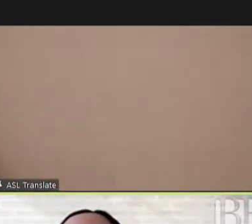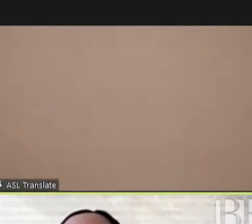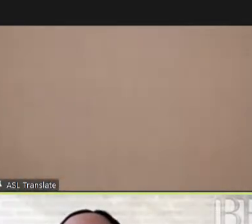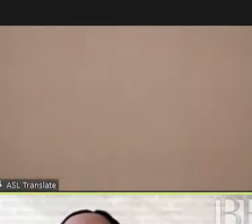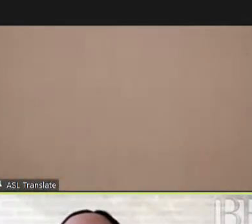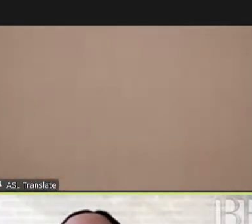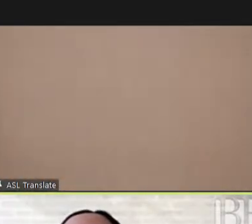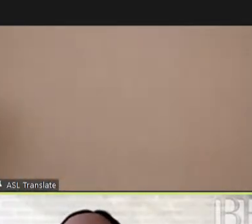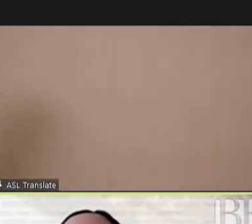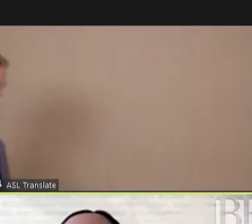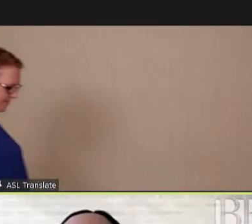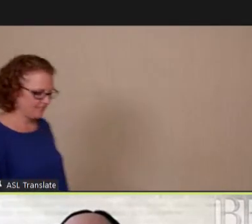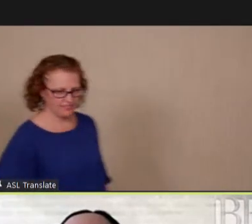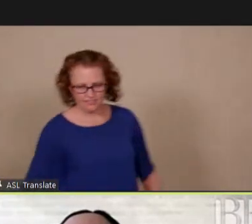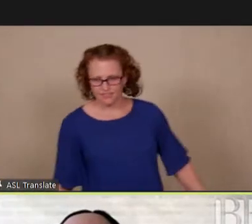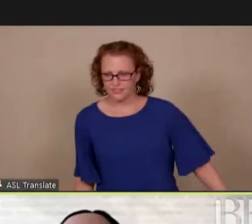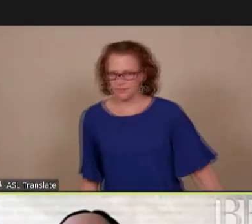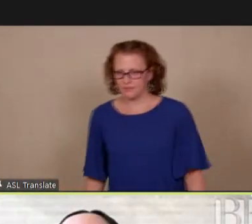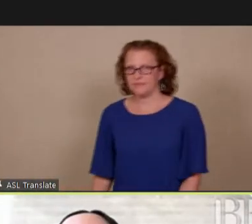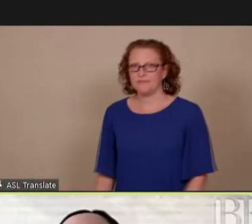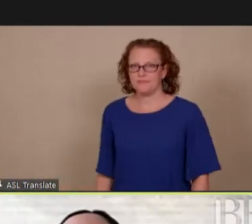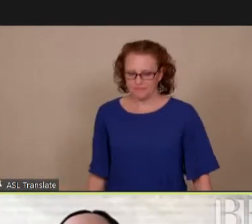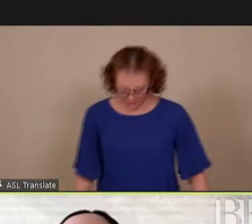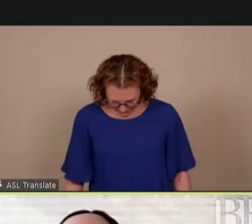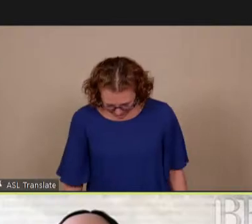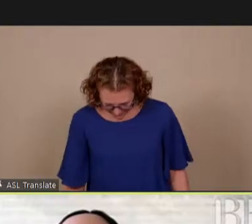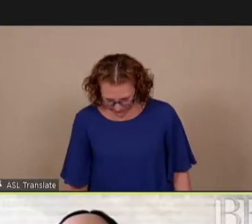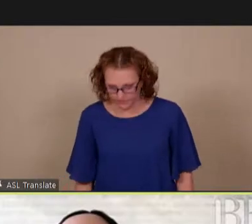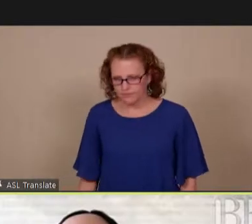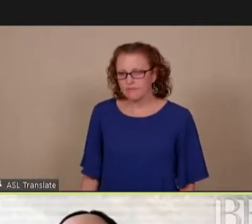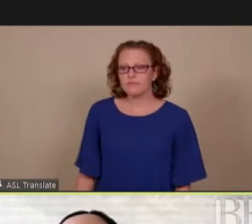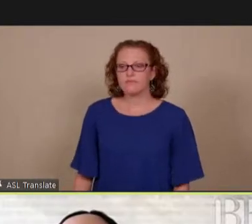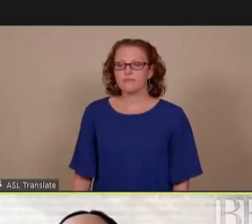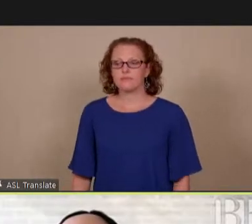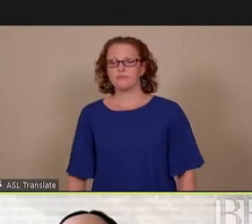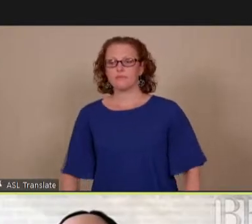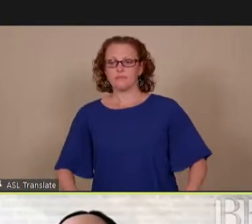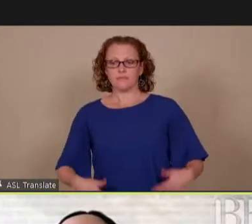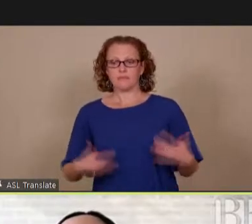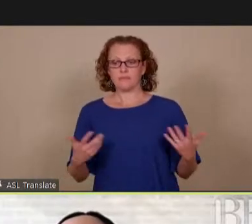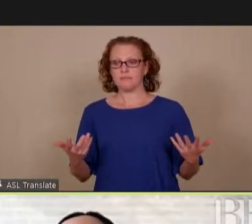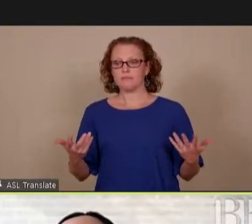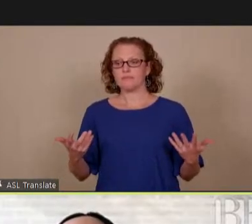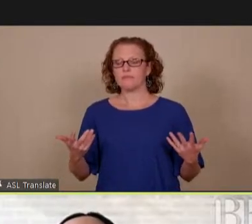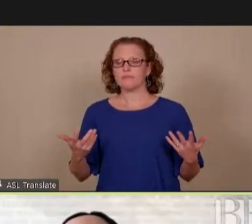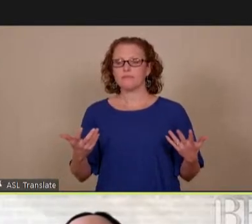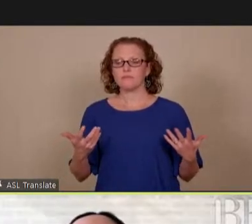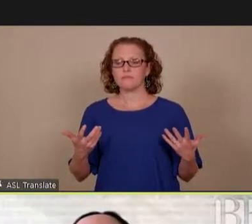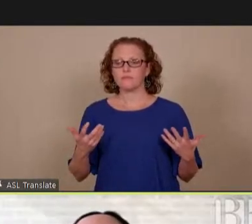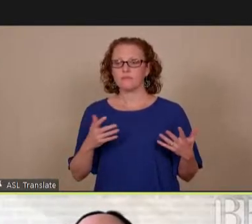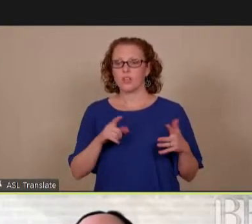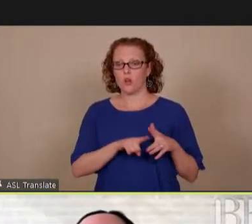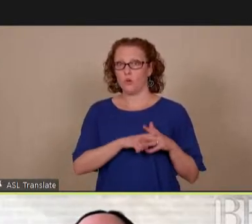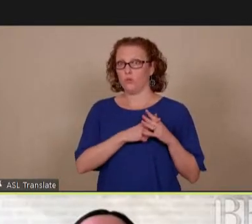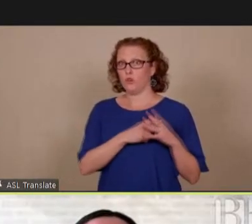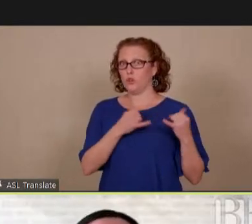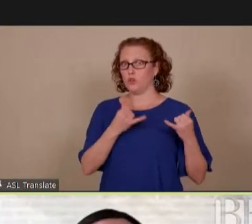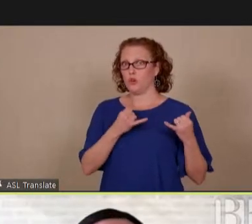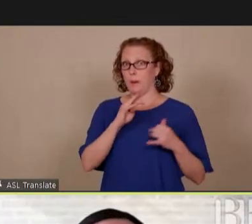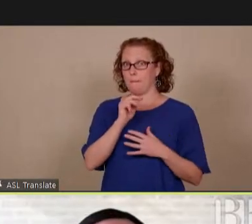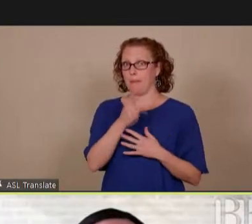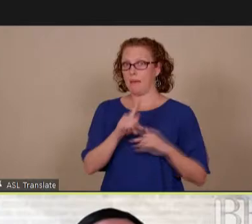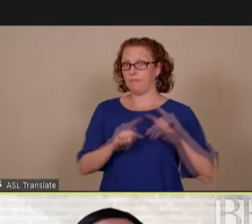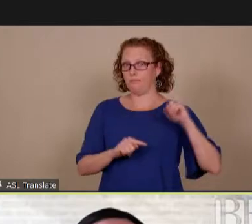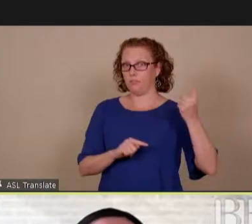Okay, so I will remove option 1, and now I will present option 2. So as